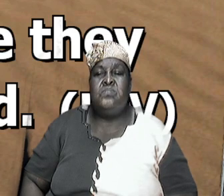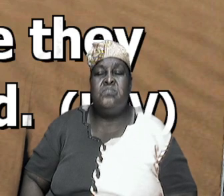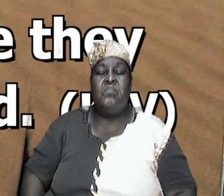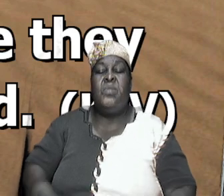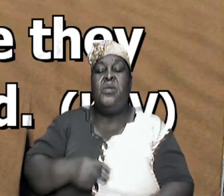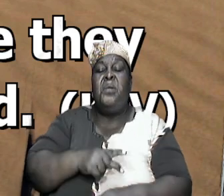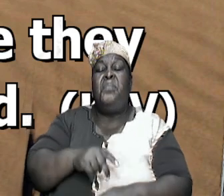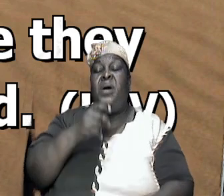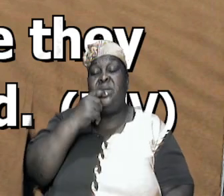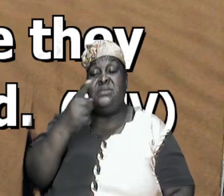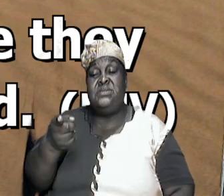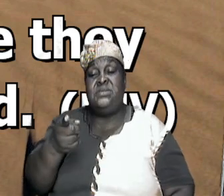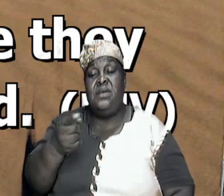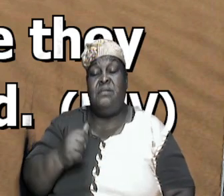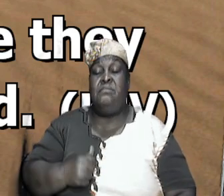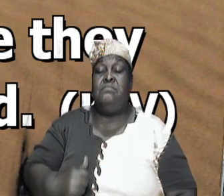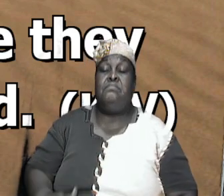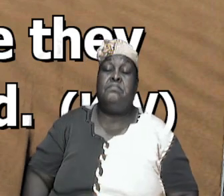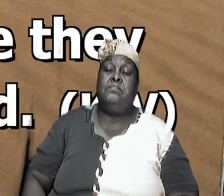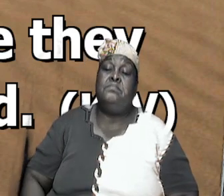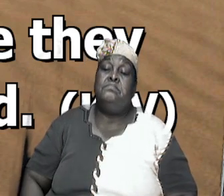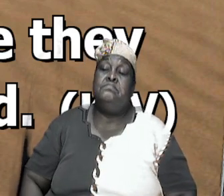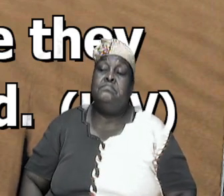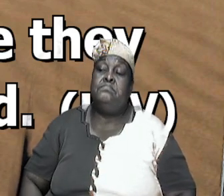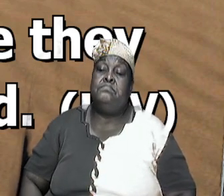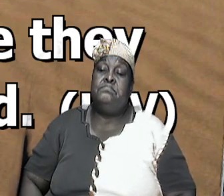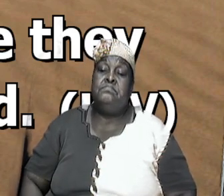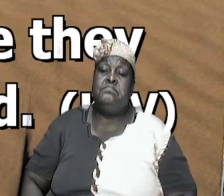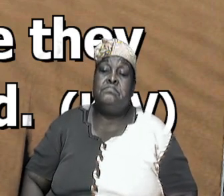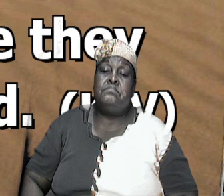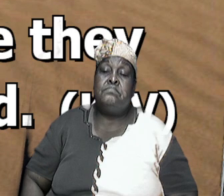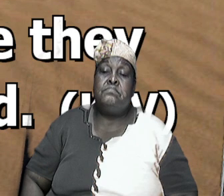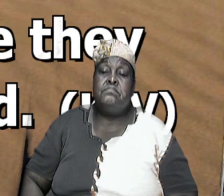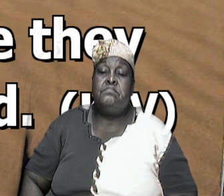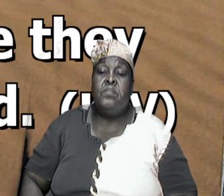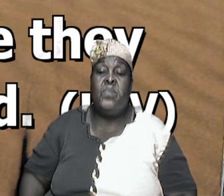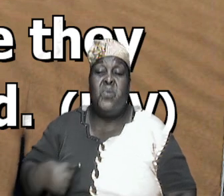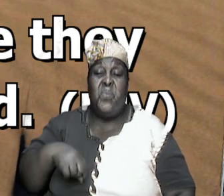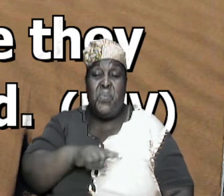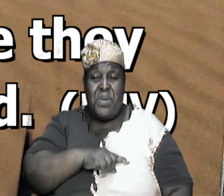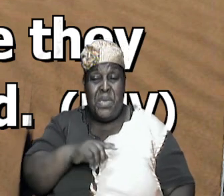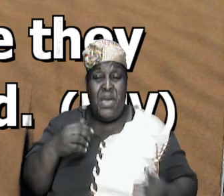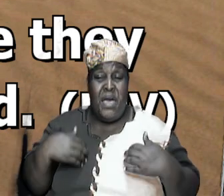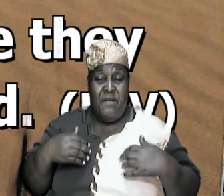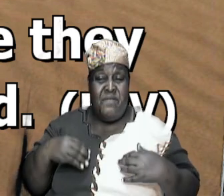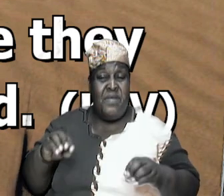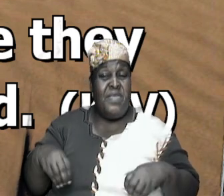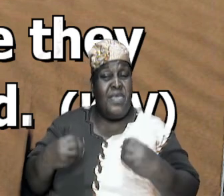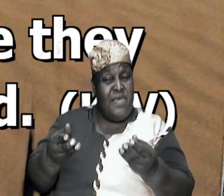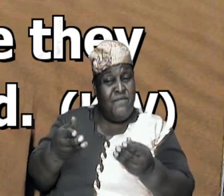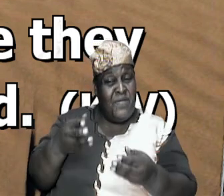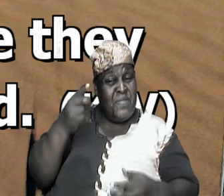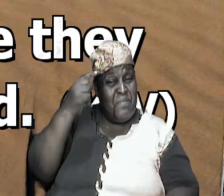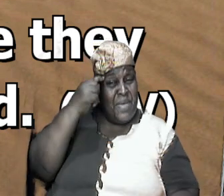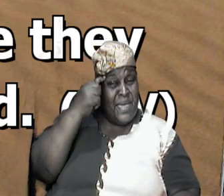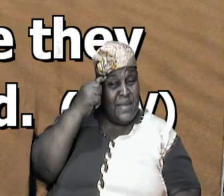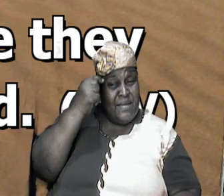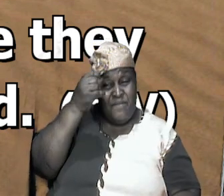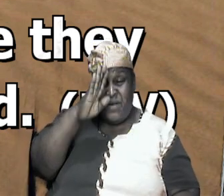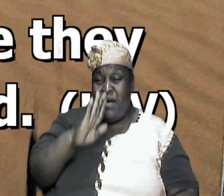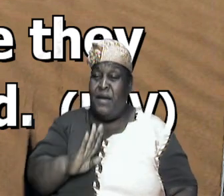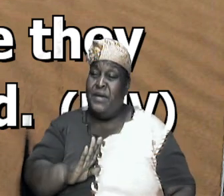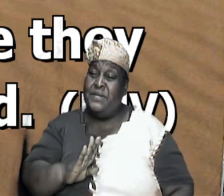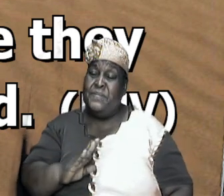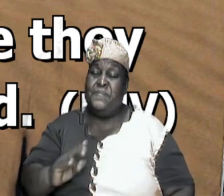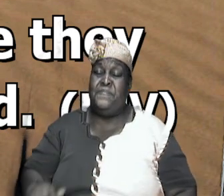Paul is saying here that we have been given the mind of